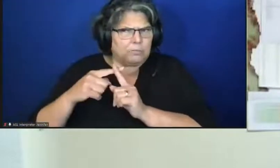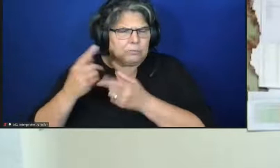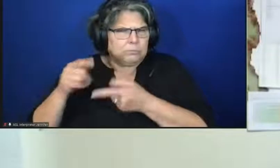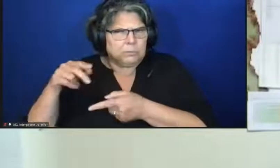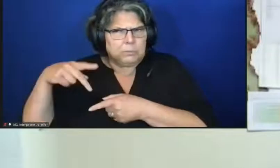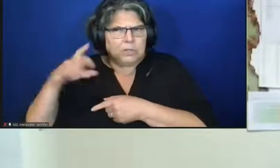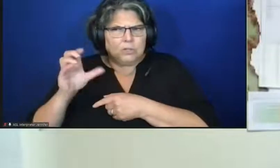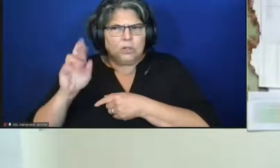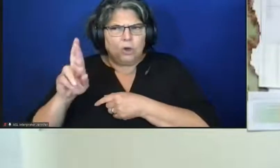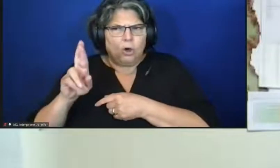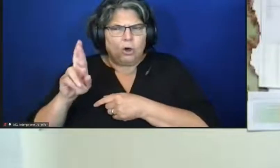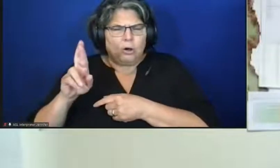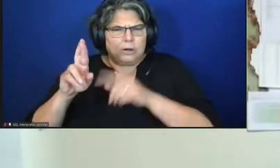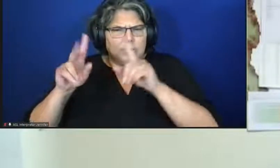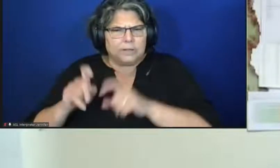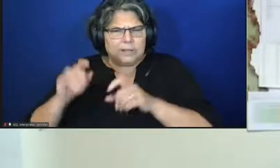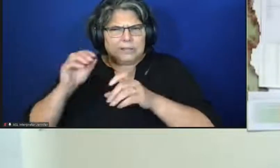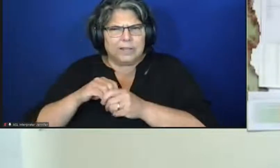CLIA